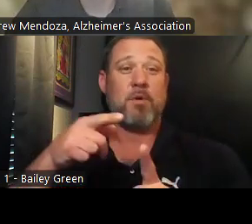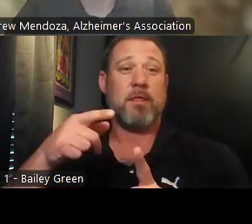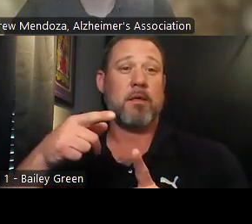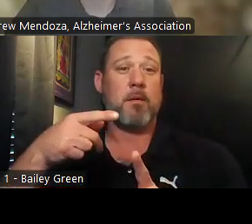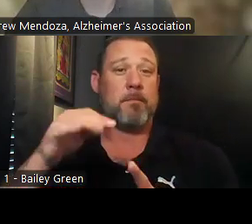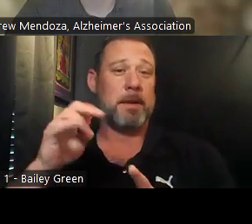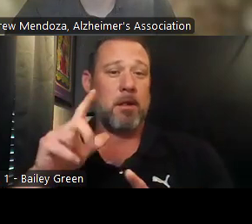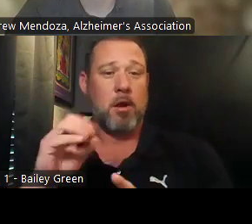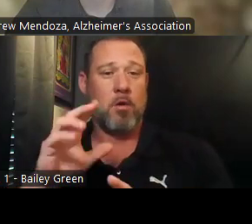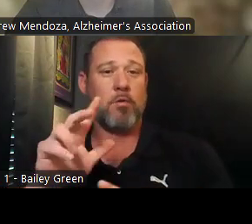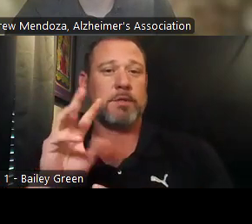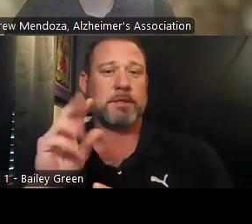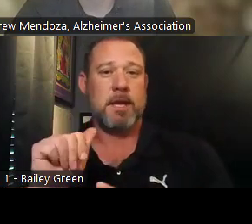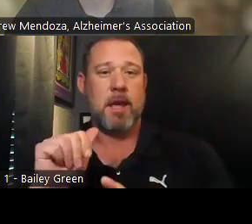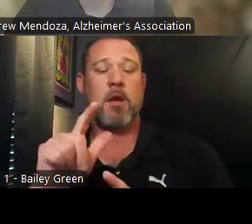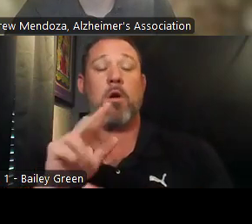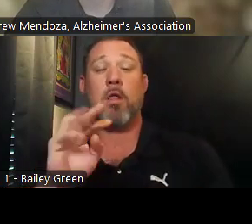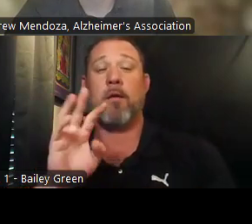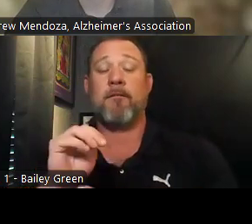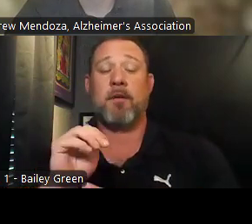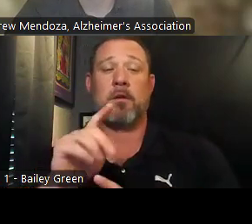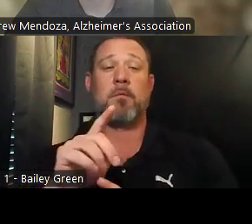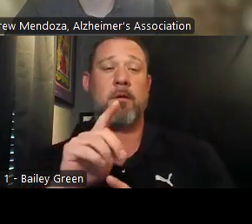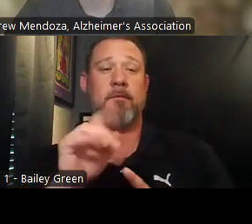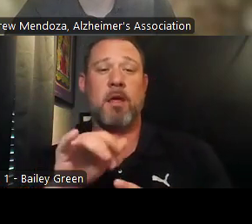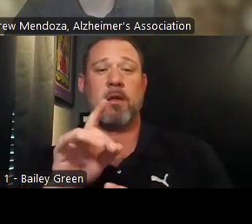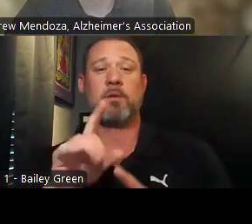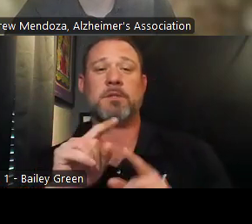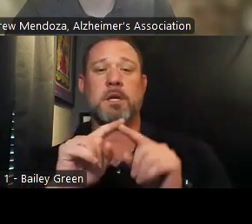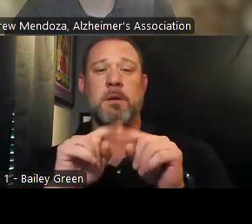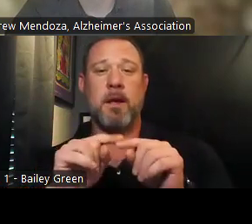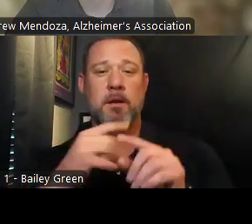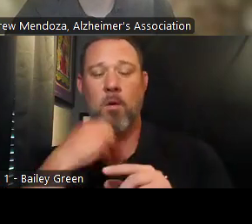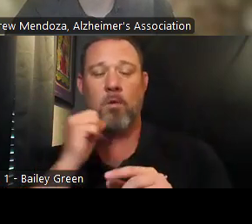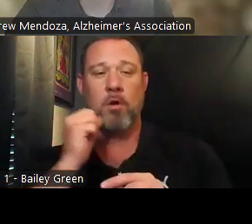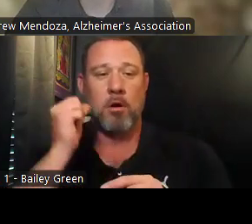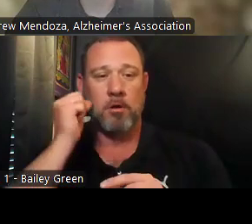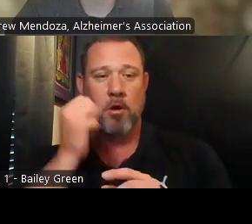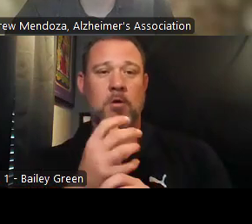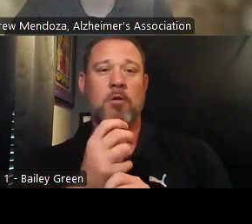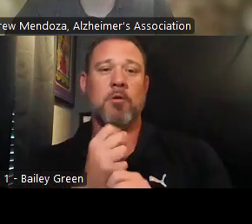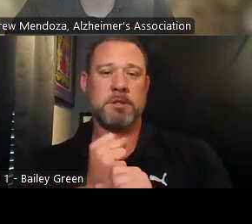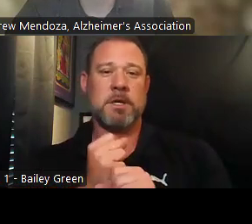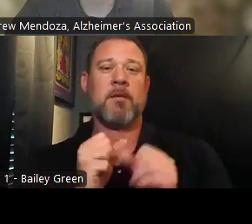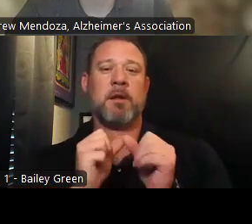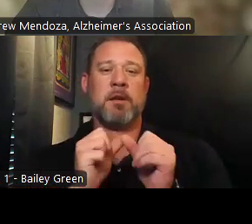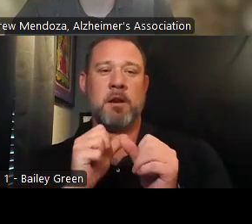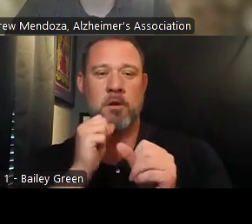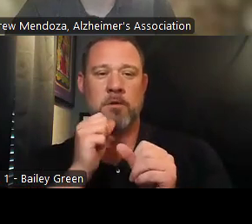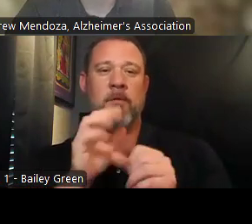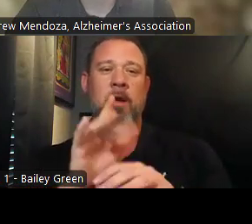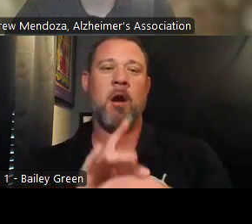368 case where the victim of the alleged offense is a dependent or older adult to receive a continuance for their other